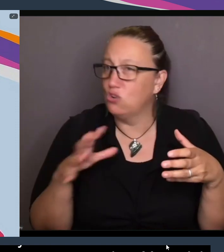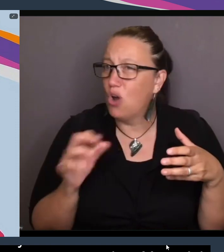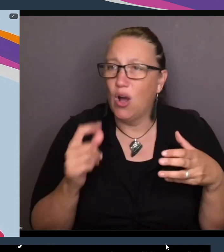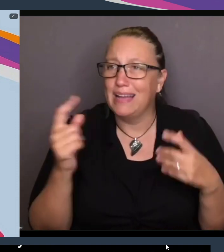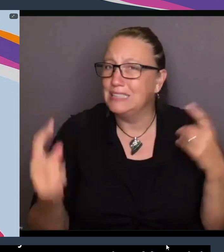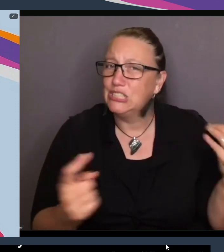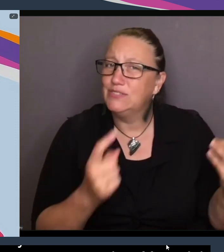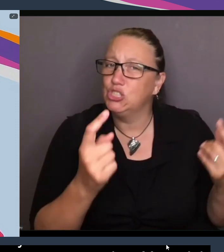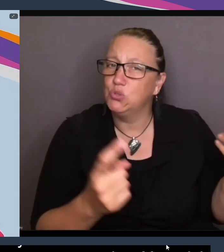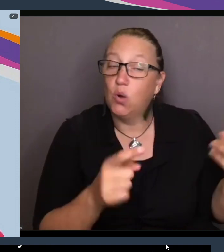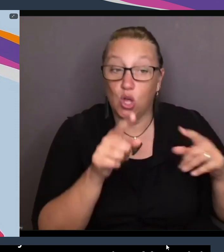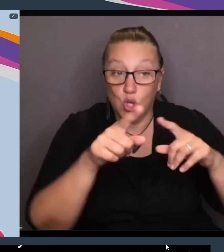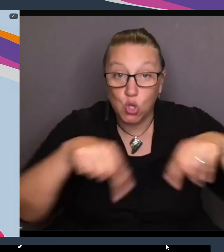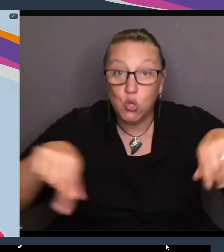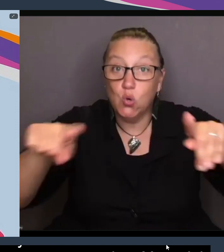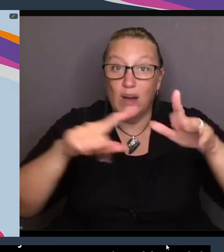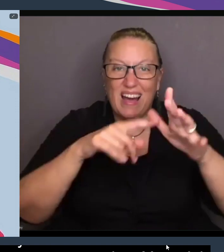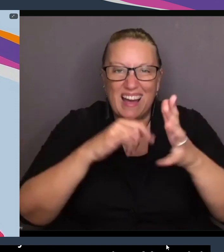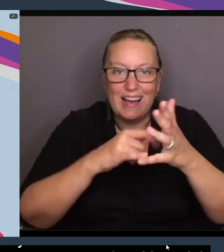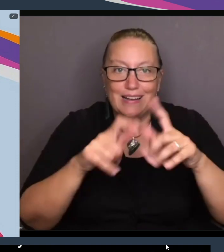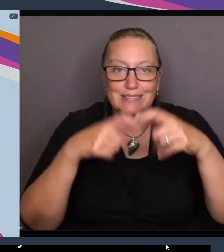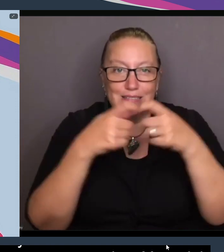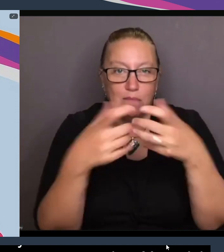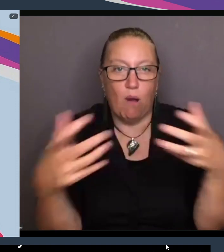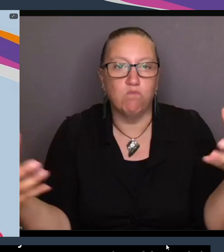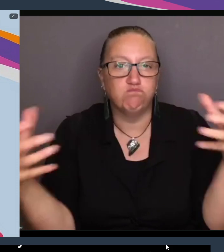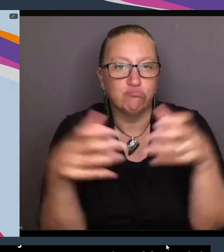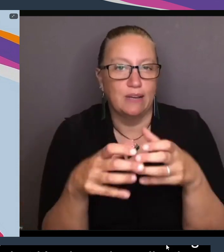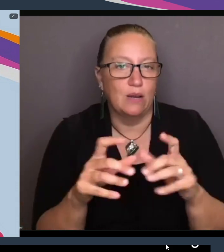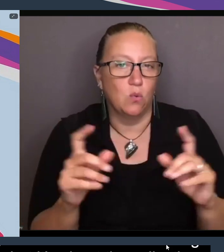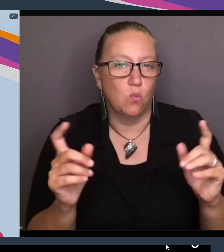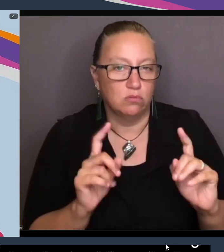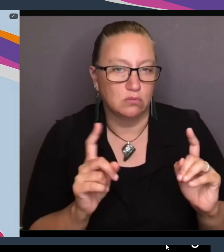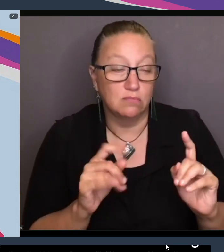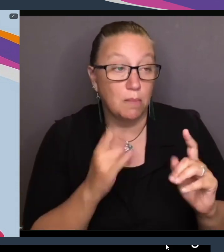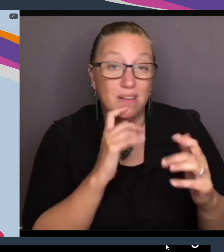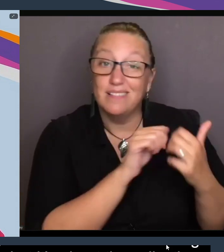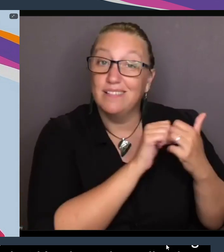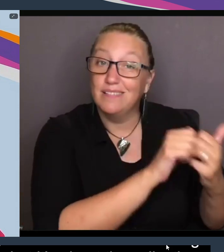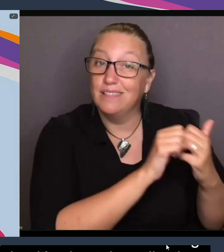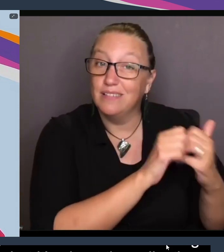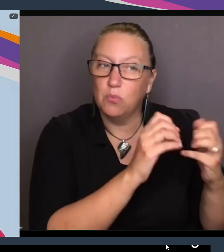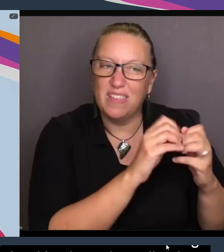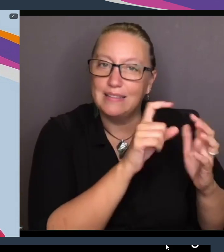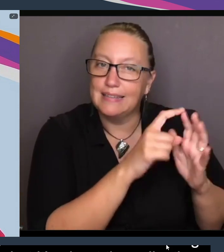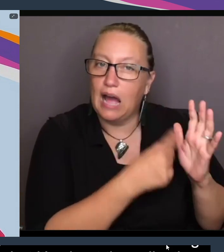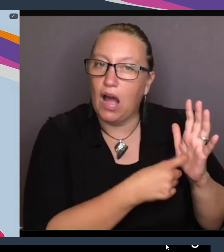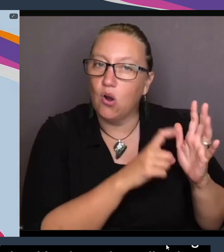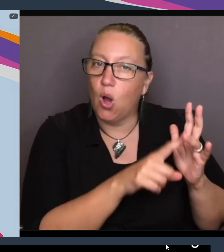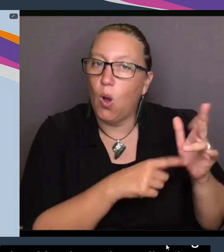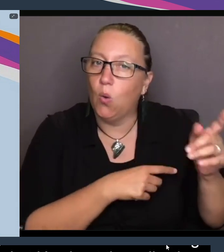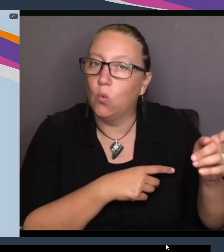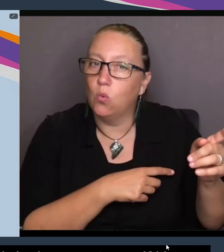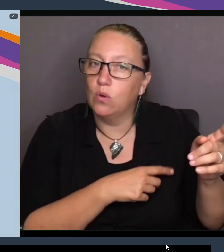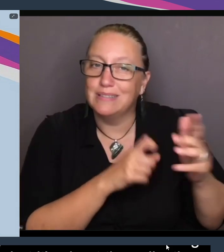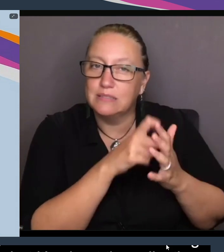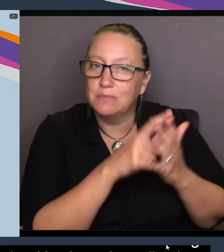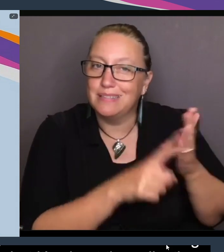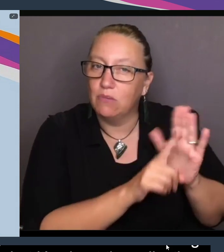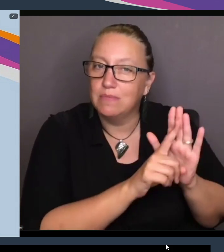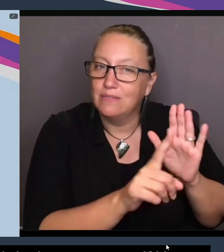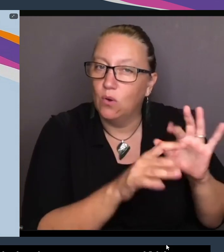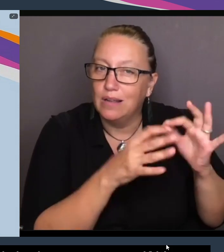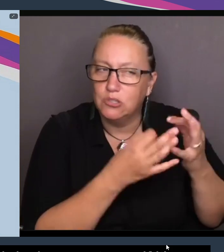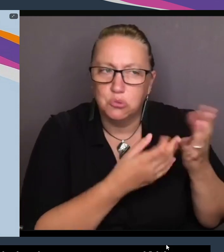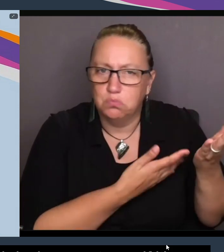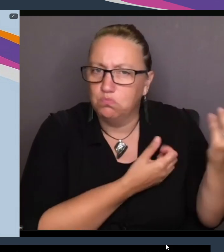as a team? If it's a partnership with an organisation like a disability representative organisation, what are they bringing to the table? What